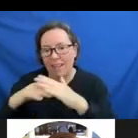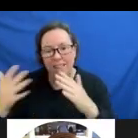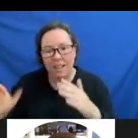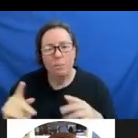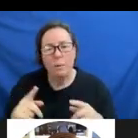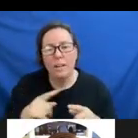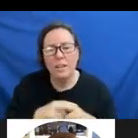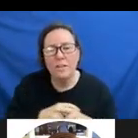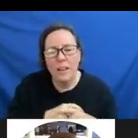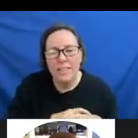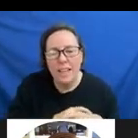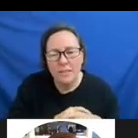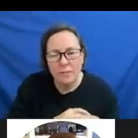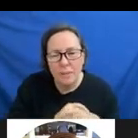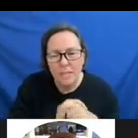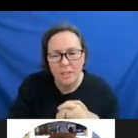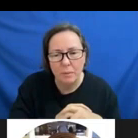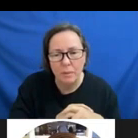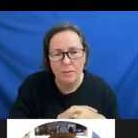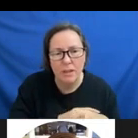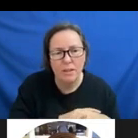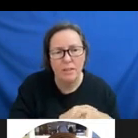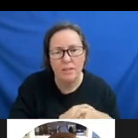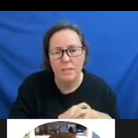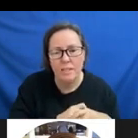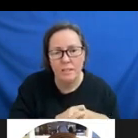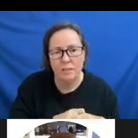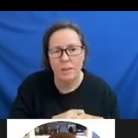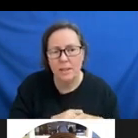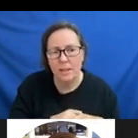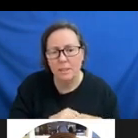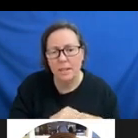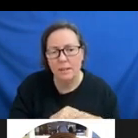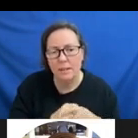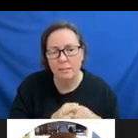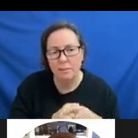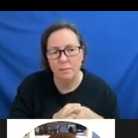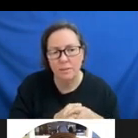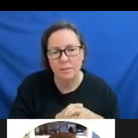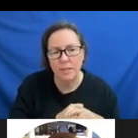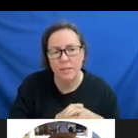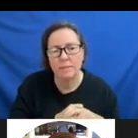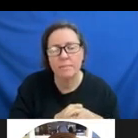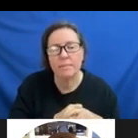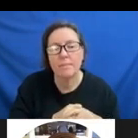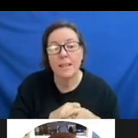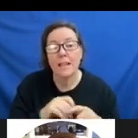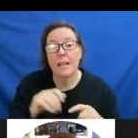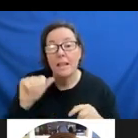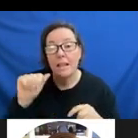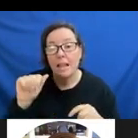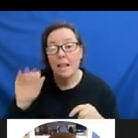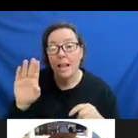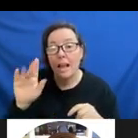100,000. Where 100,000. do you find that information? Like, where do you find all the details about an ABLE account and the rules and everything?